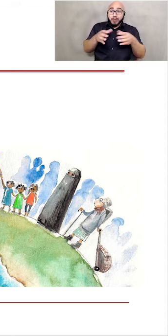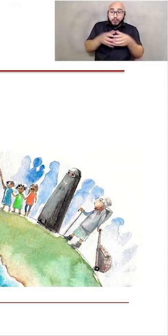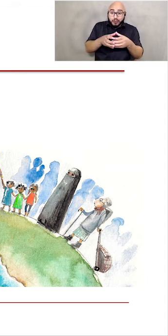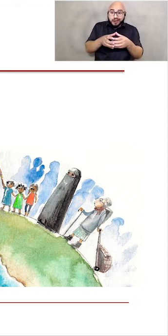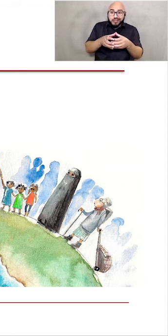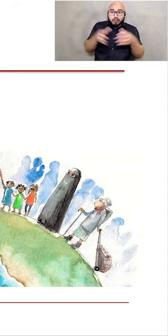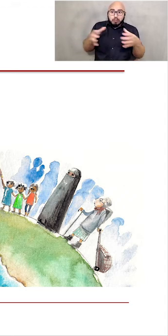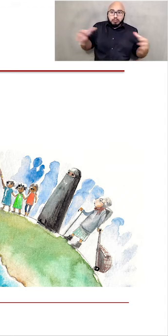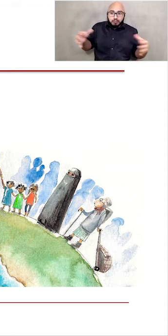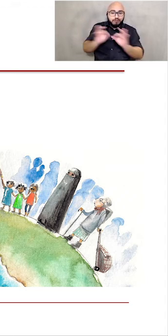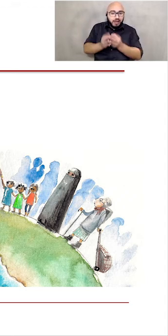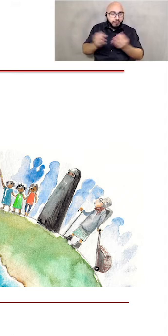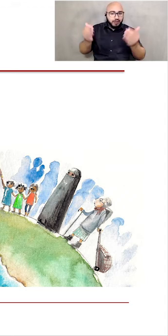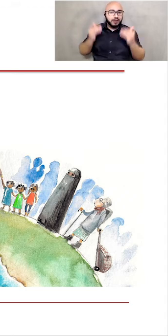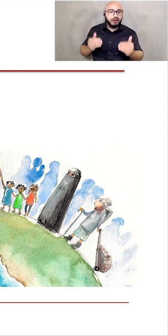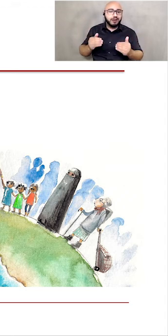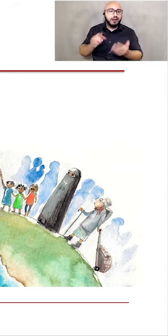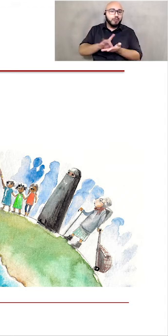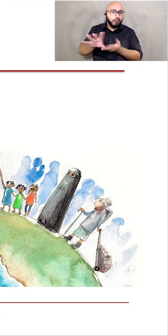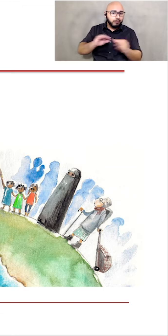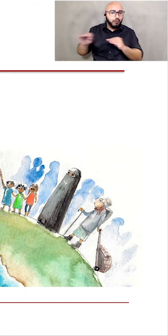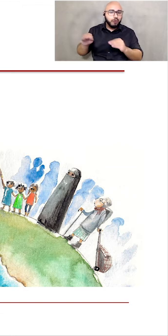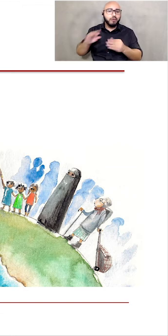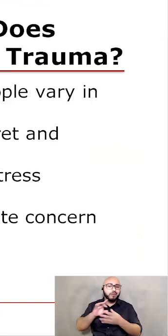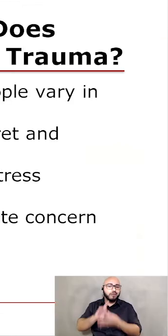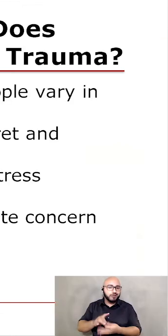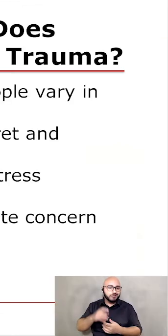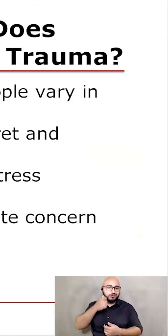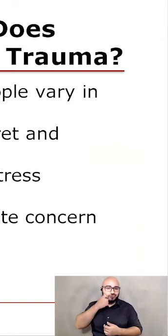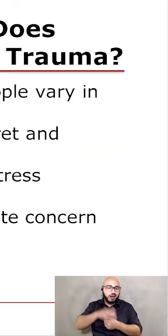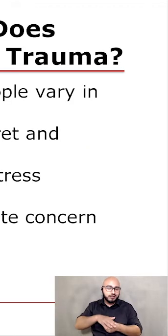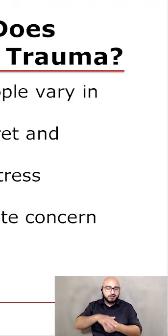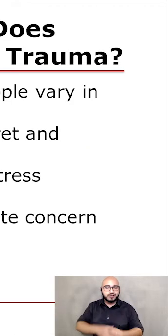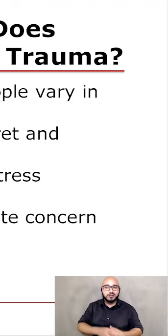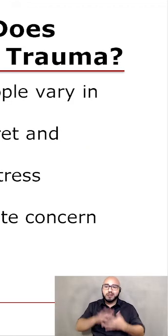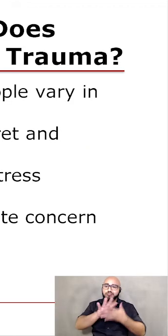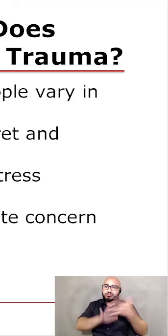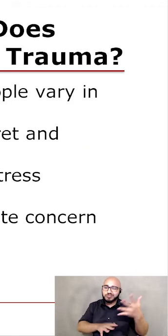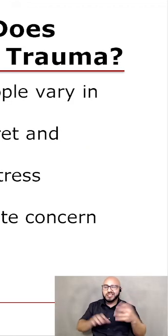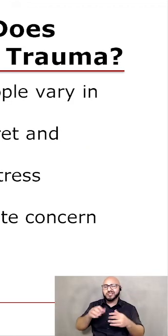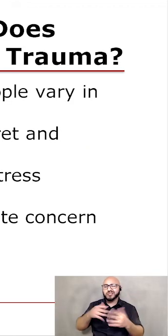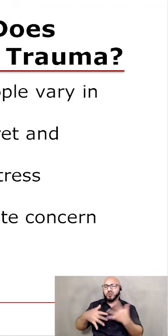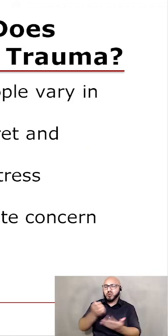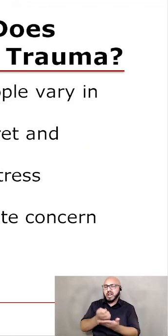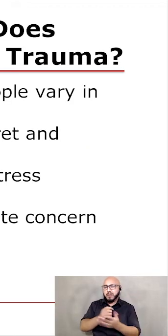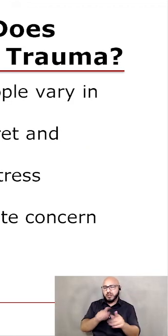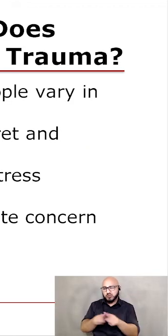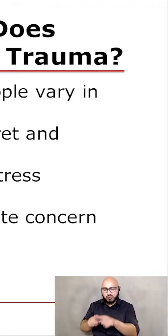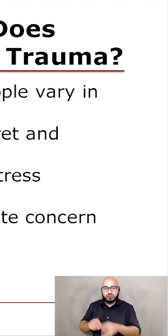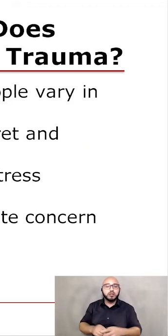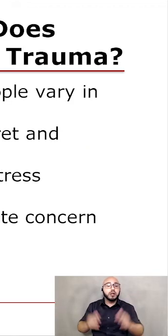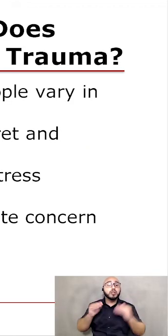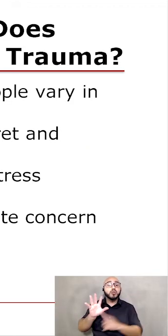well. So cultures can play a role